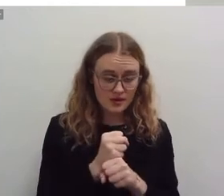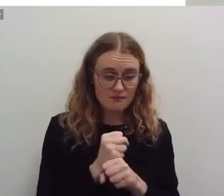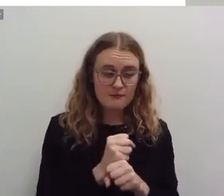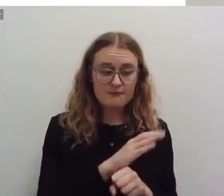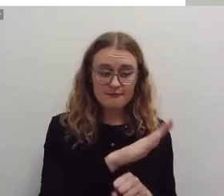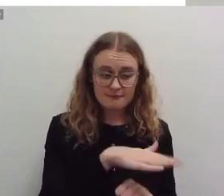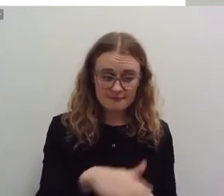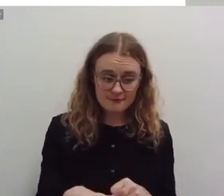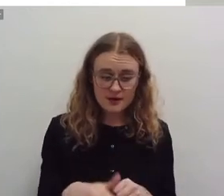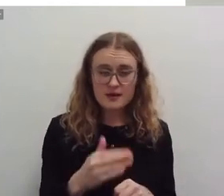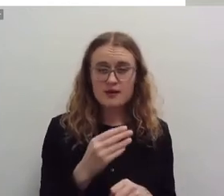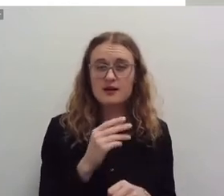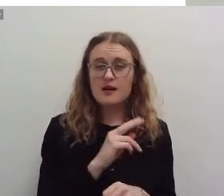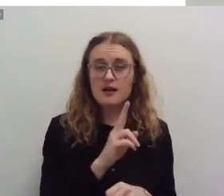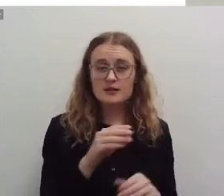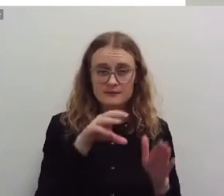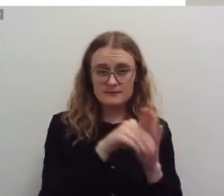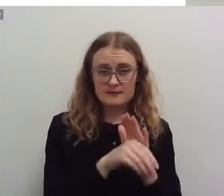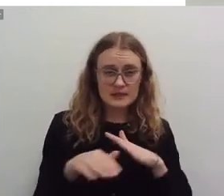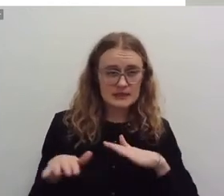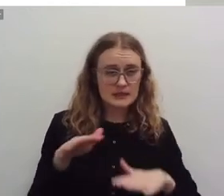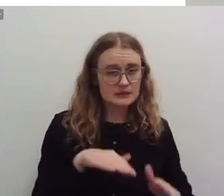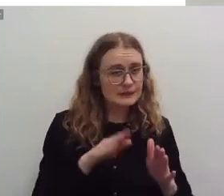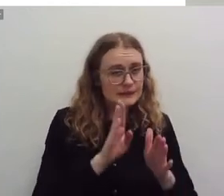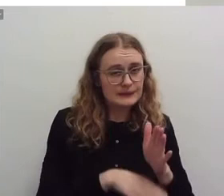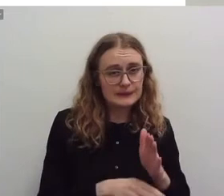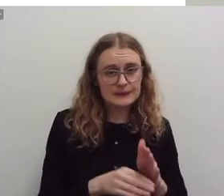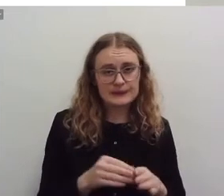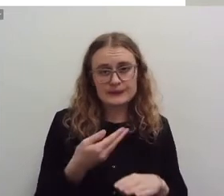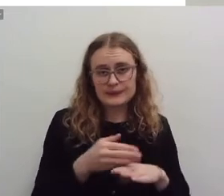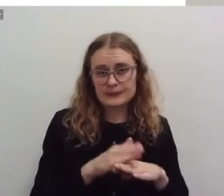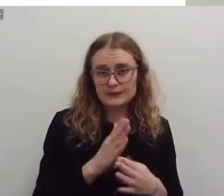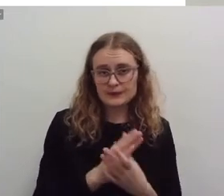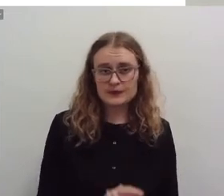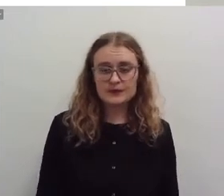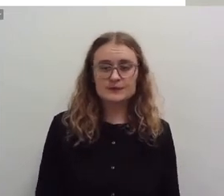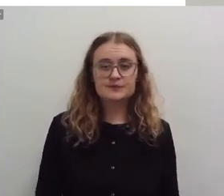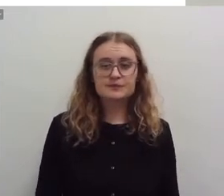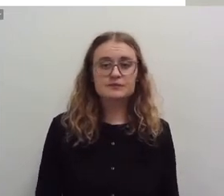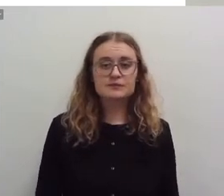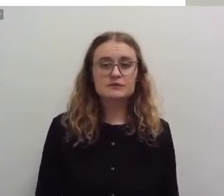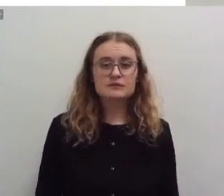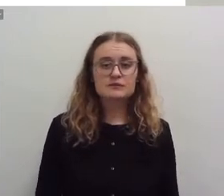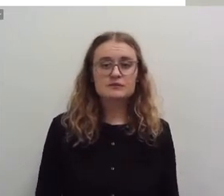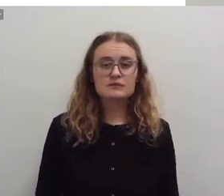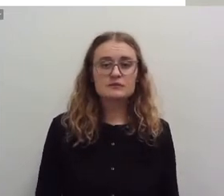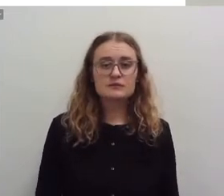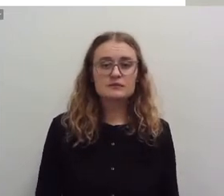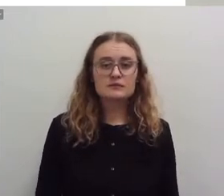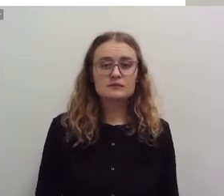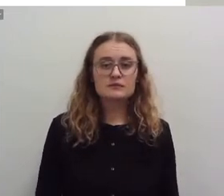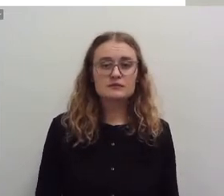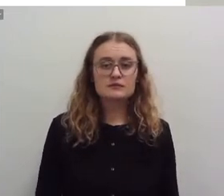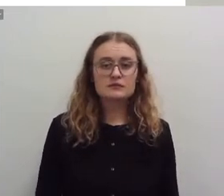key factor for success. What other things do you think there are in your work that makes it